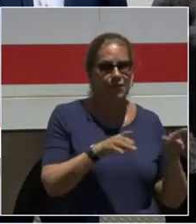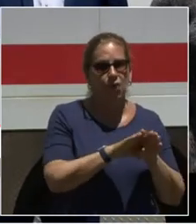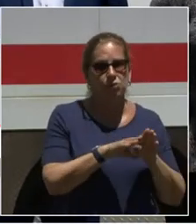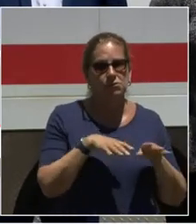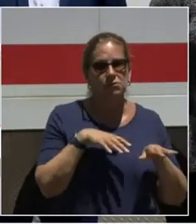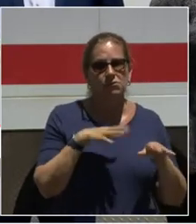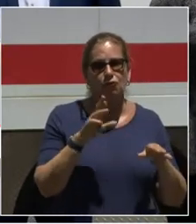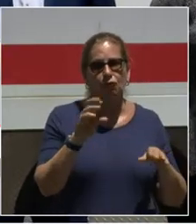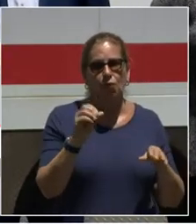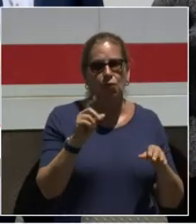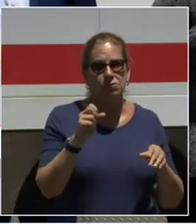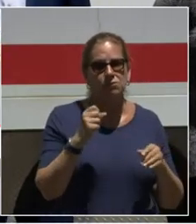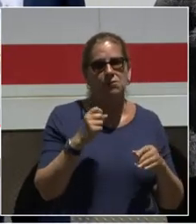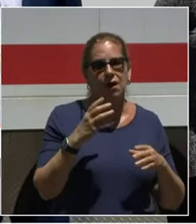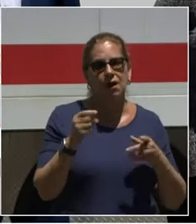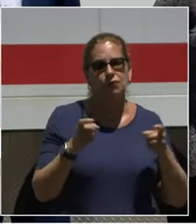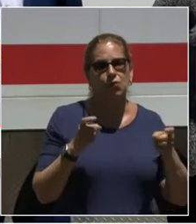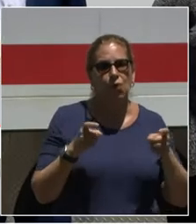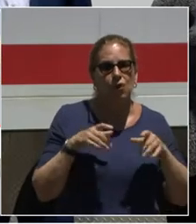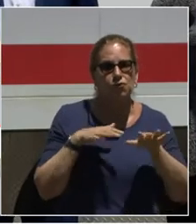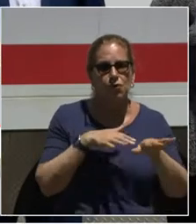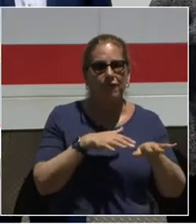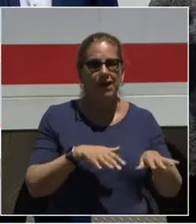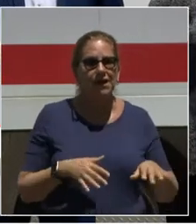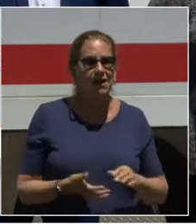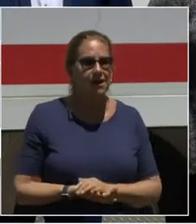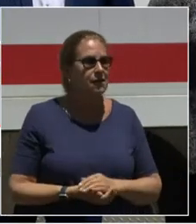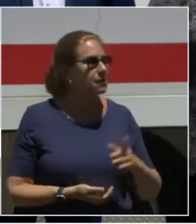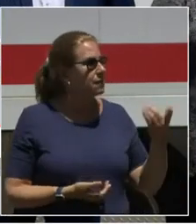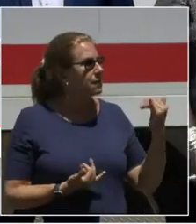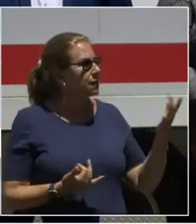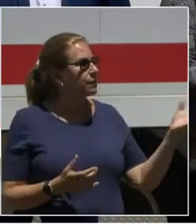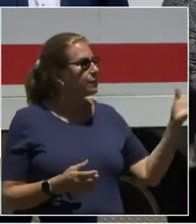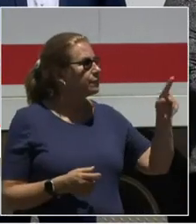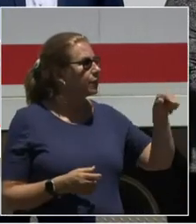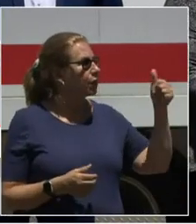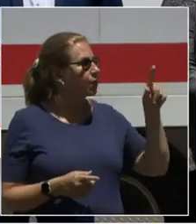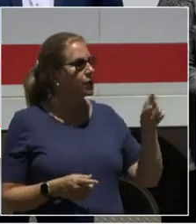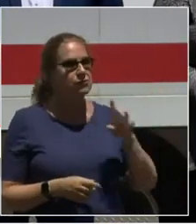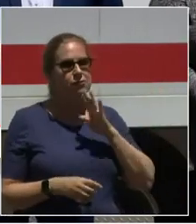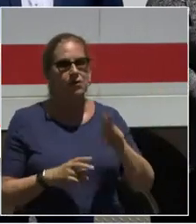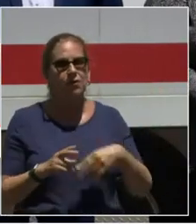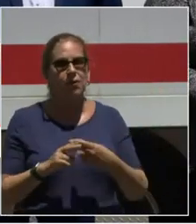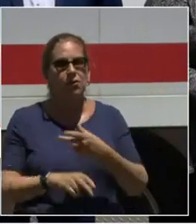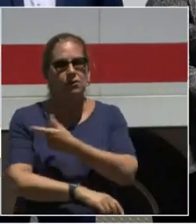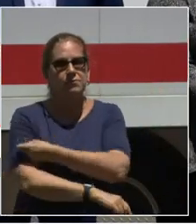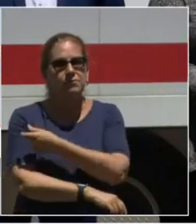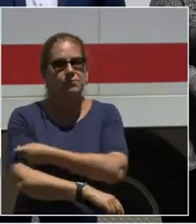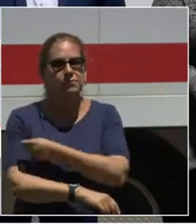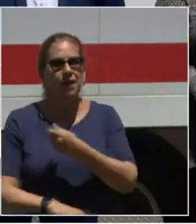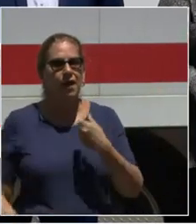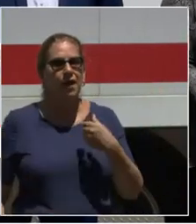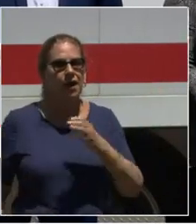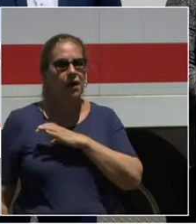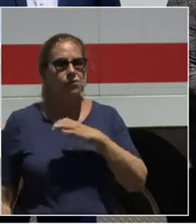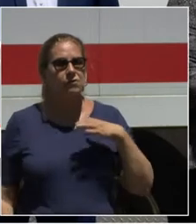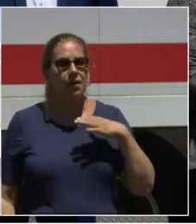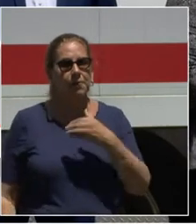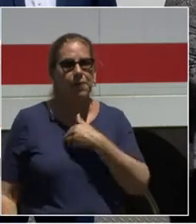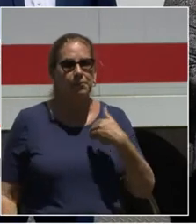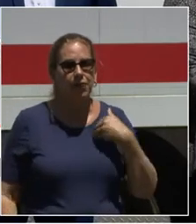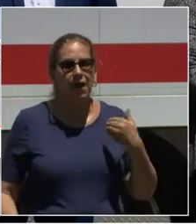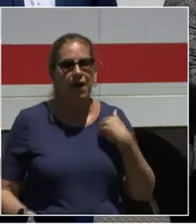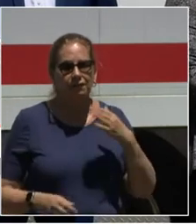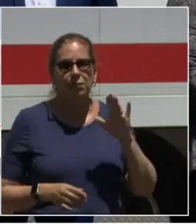We've mentioned routine vaccines, and we know Councilmember Henderson has a bill in place. I mean, where do you think we stand